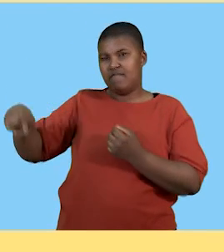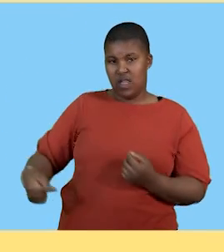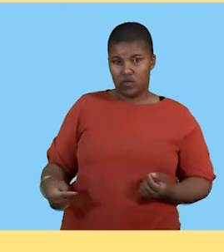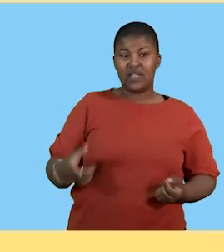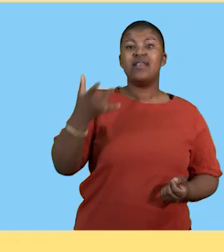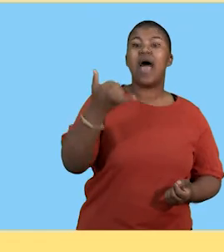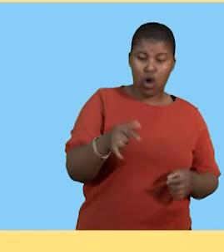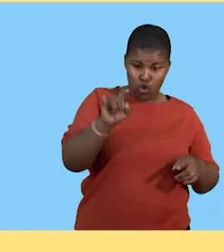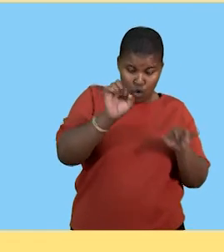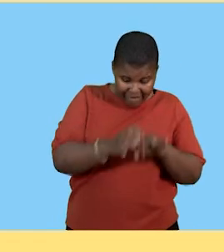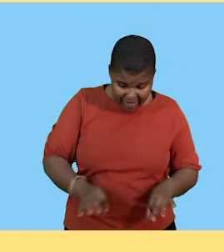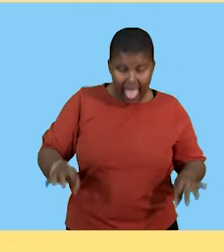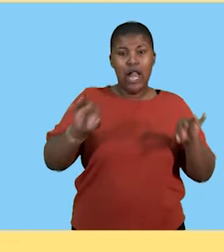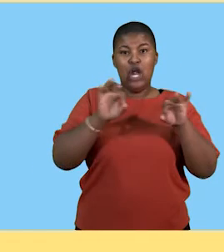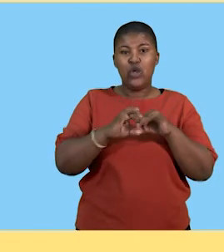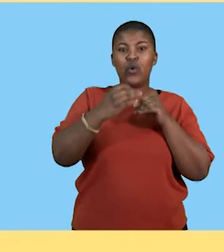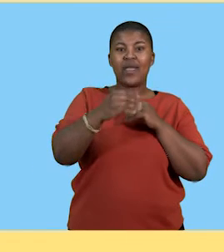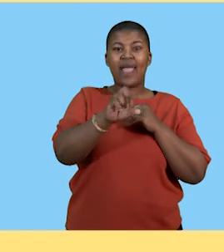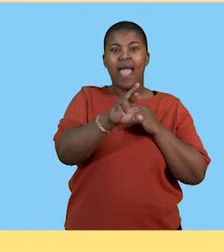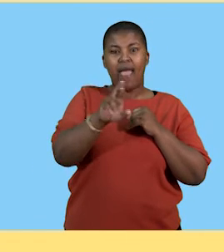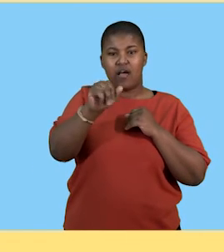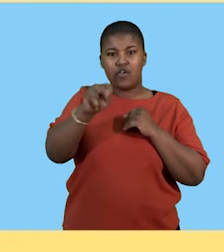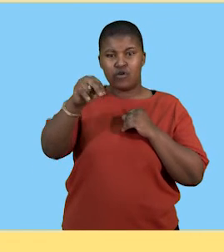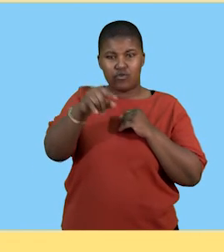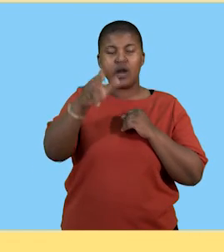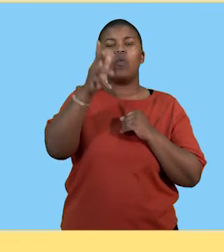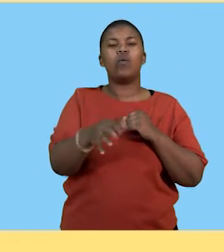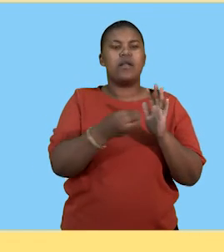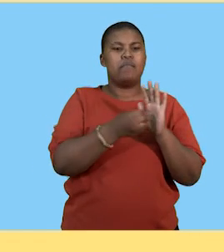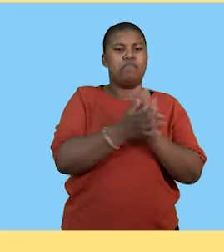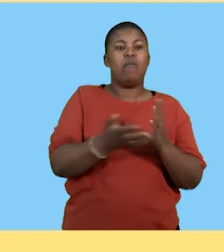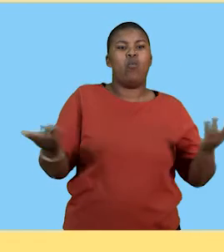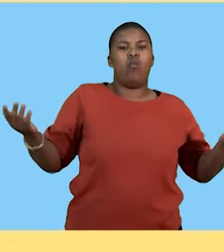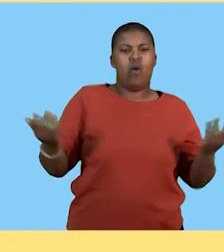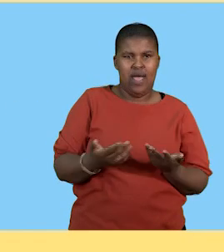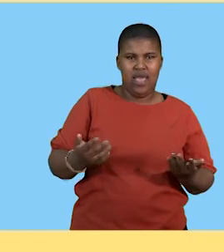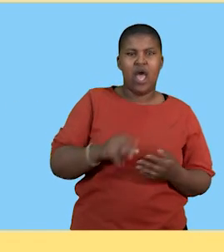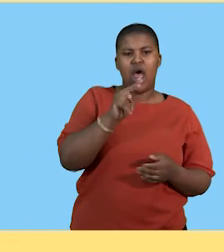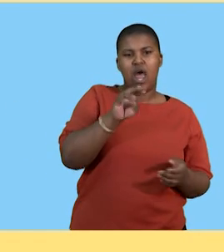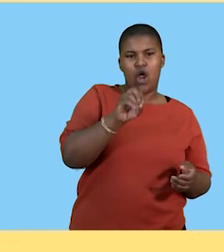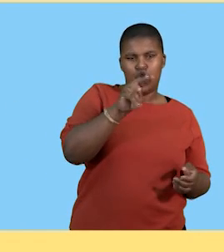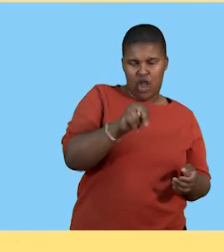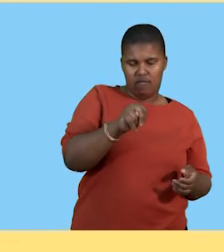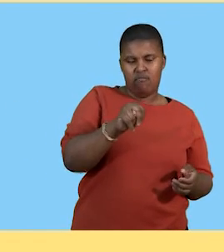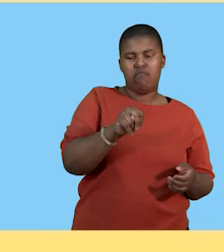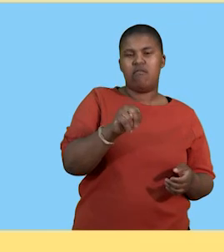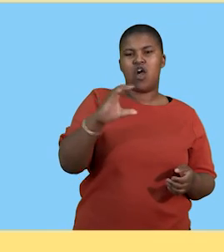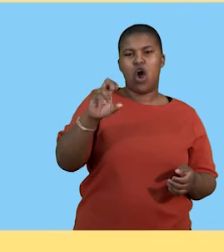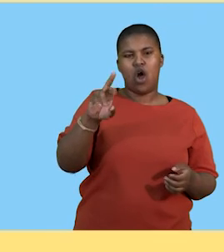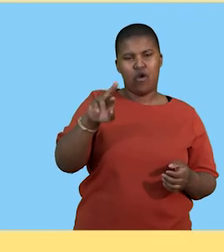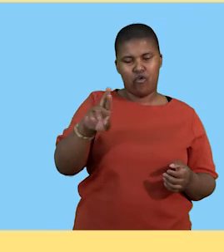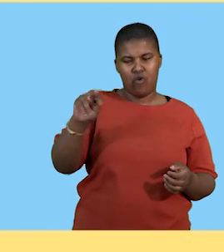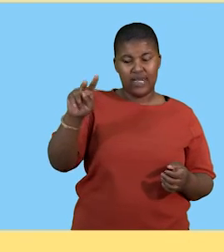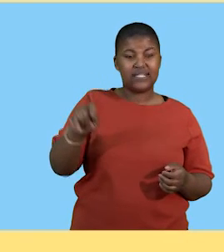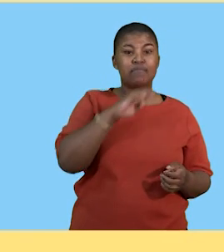will now take your carrying value. This is what you then go and record under your non-current assets. So you say